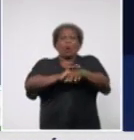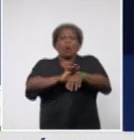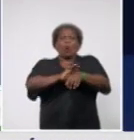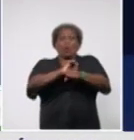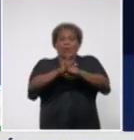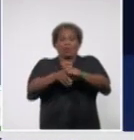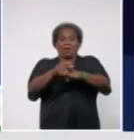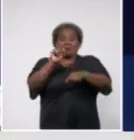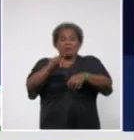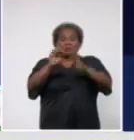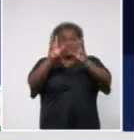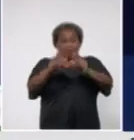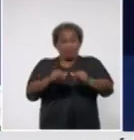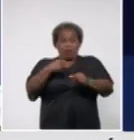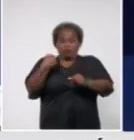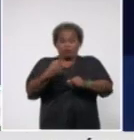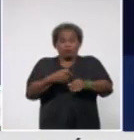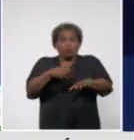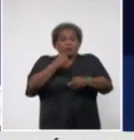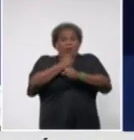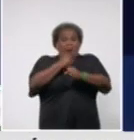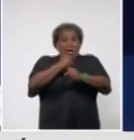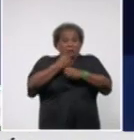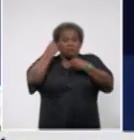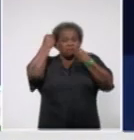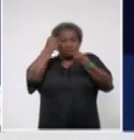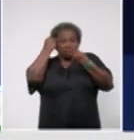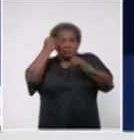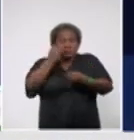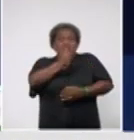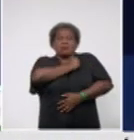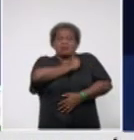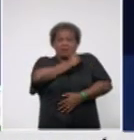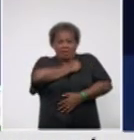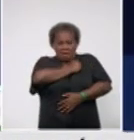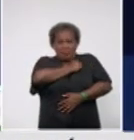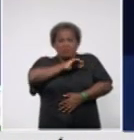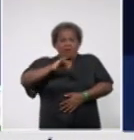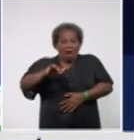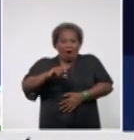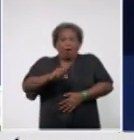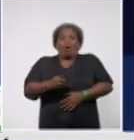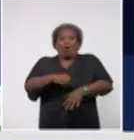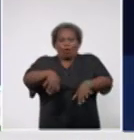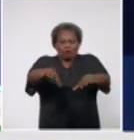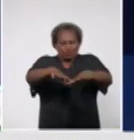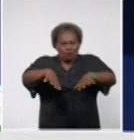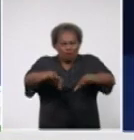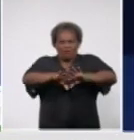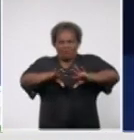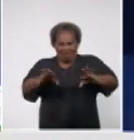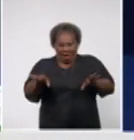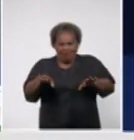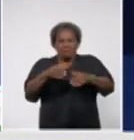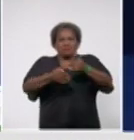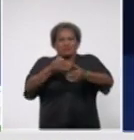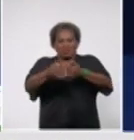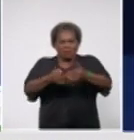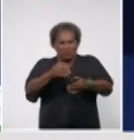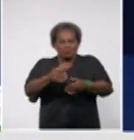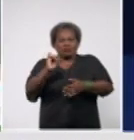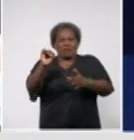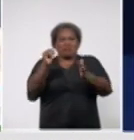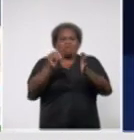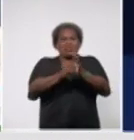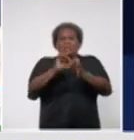7,164, in our various molecular biology laboratories. You will recall that we have